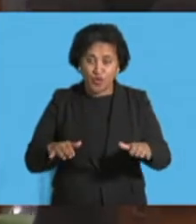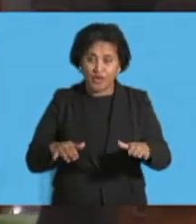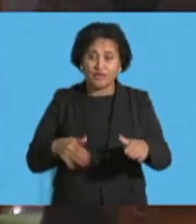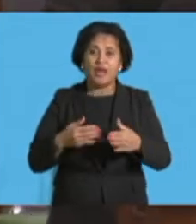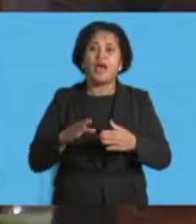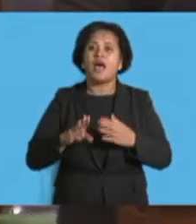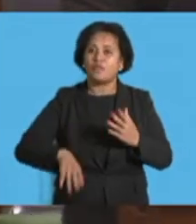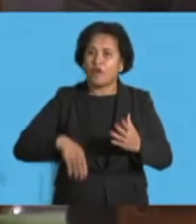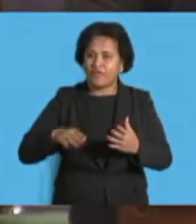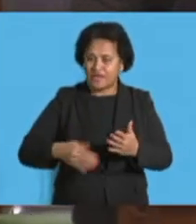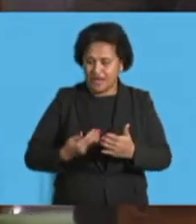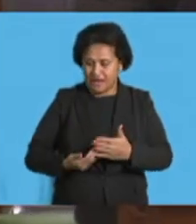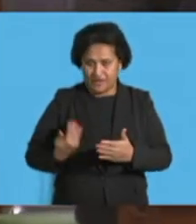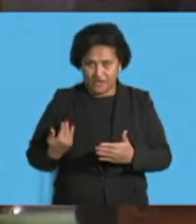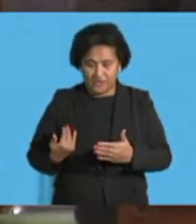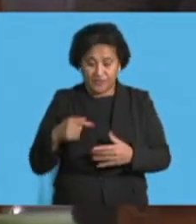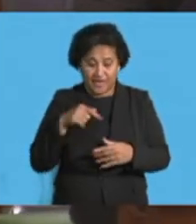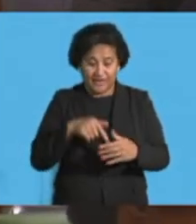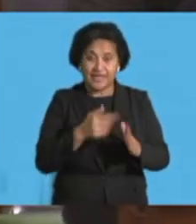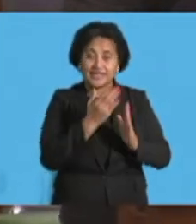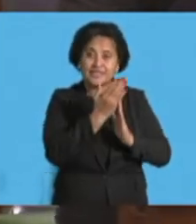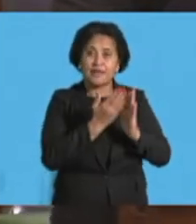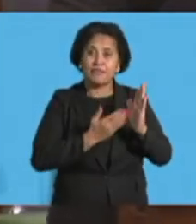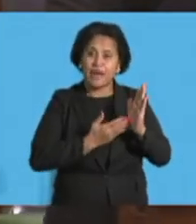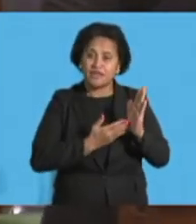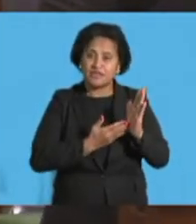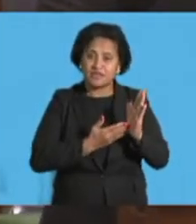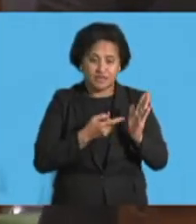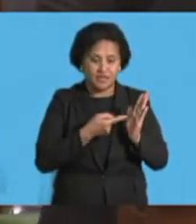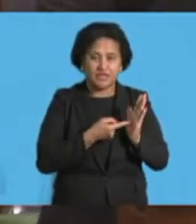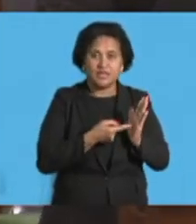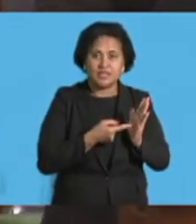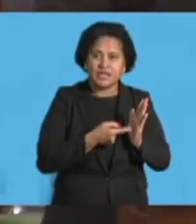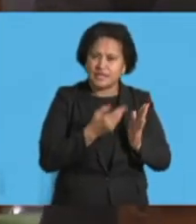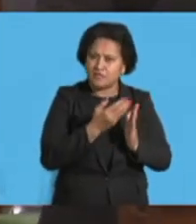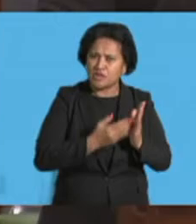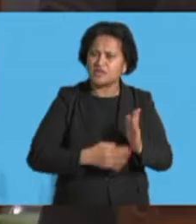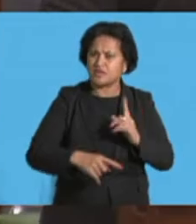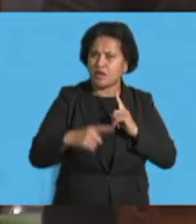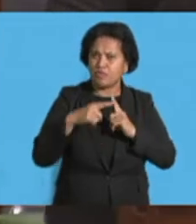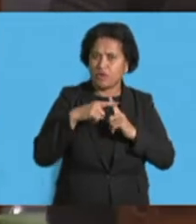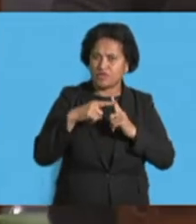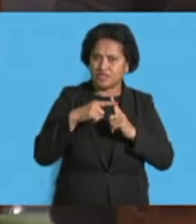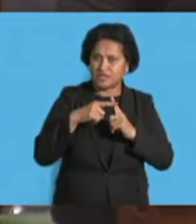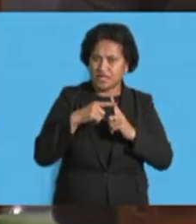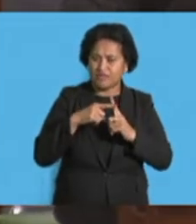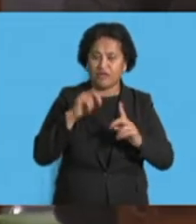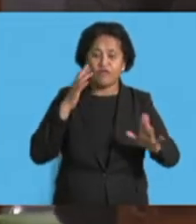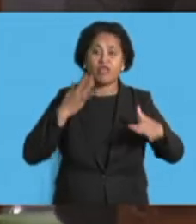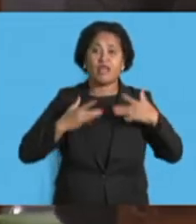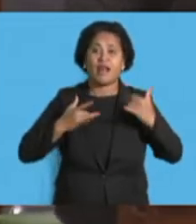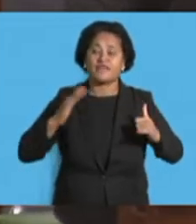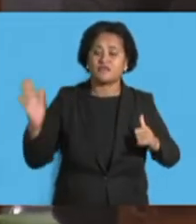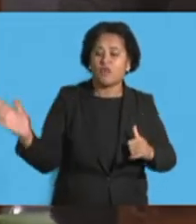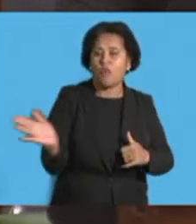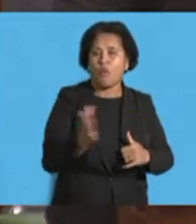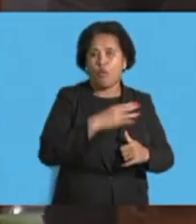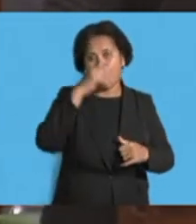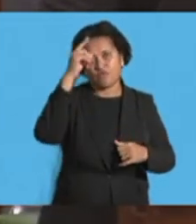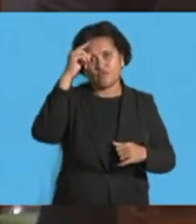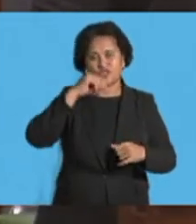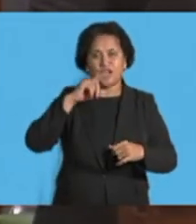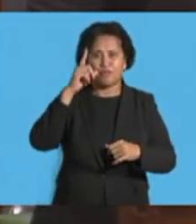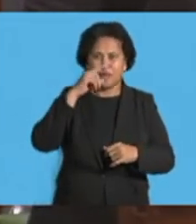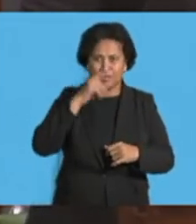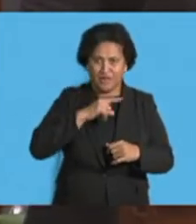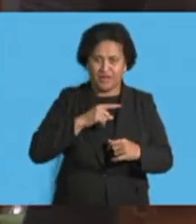that. This budget, Madam Speaker, is a budget that is going to positively impact lives of all Fijians, especially